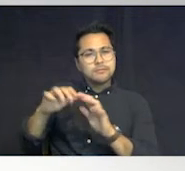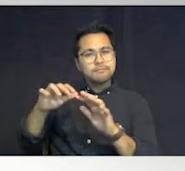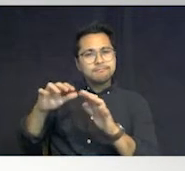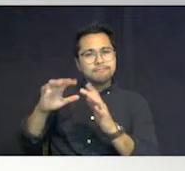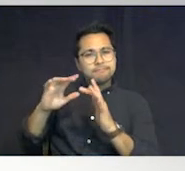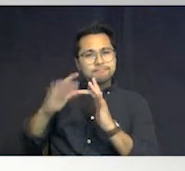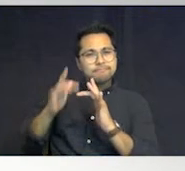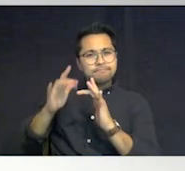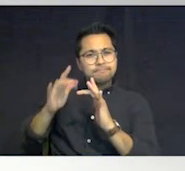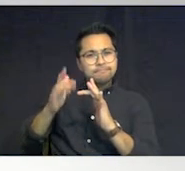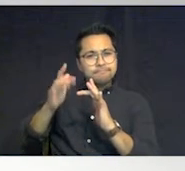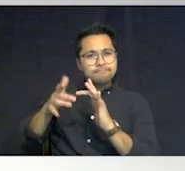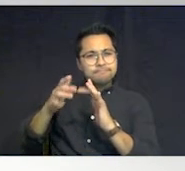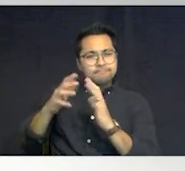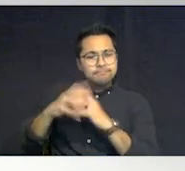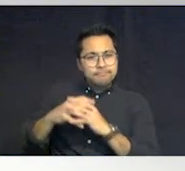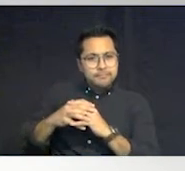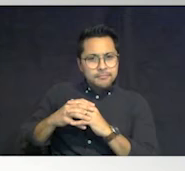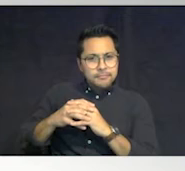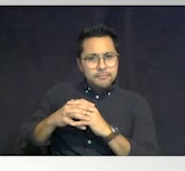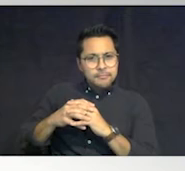voluntary